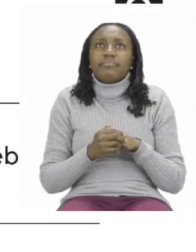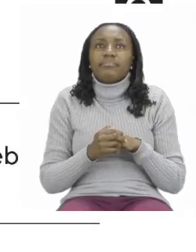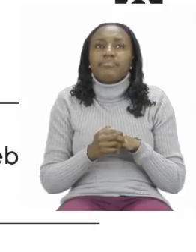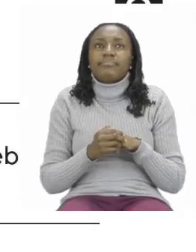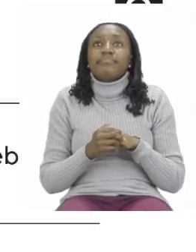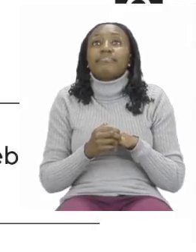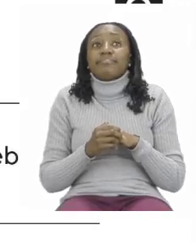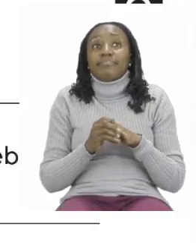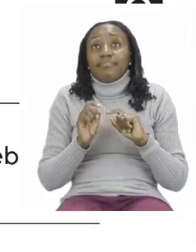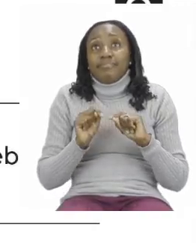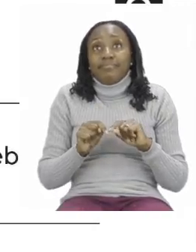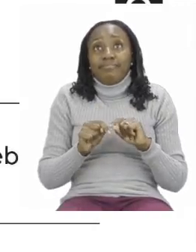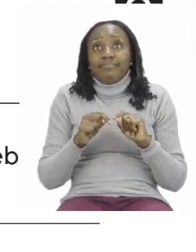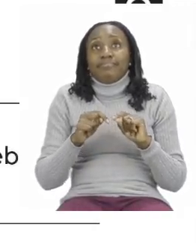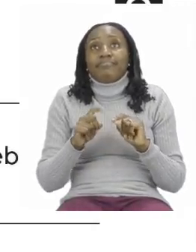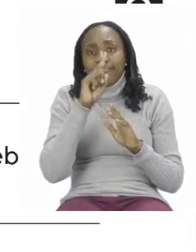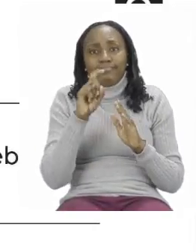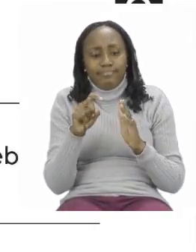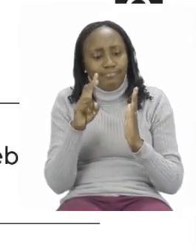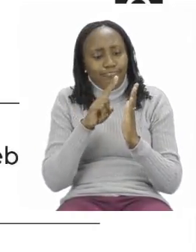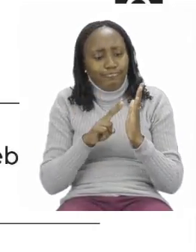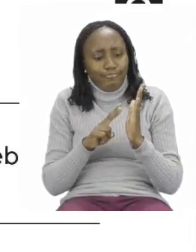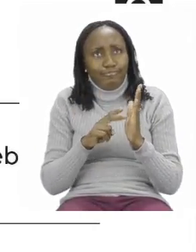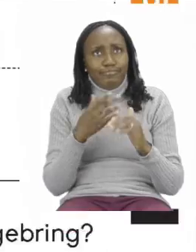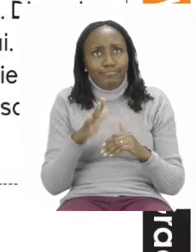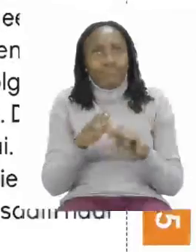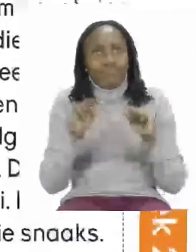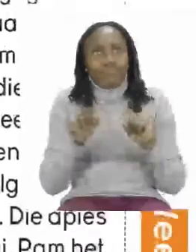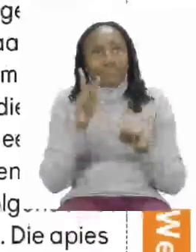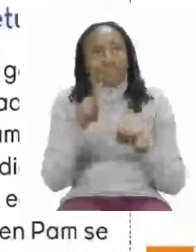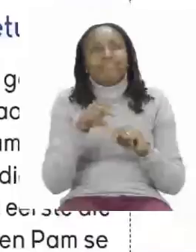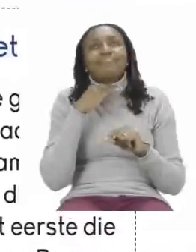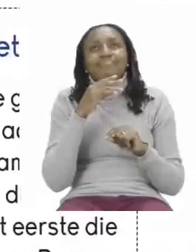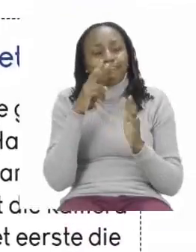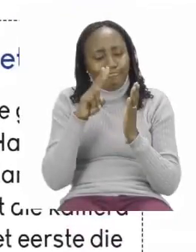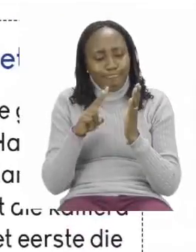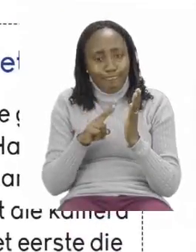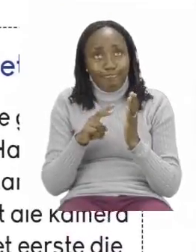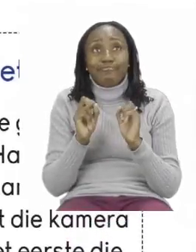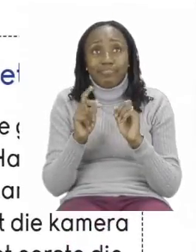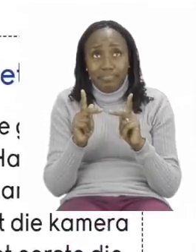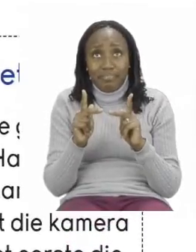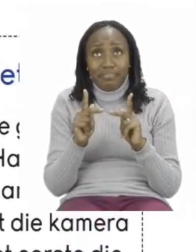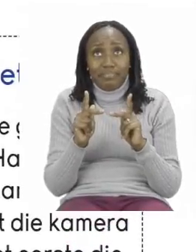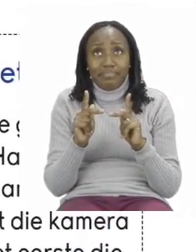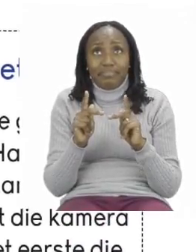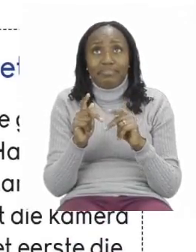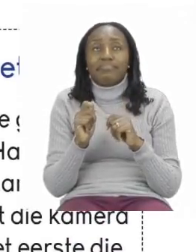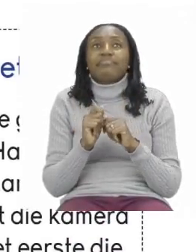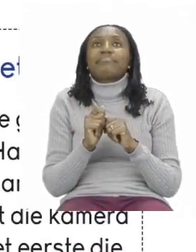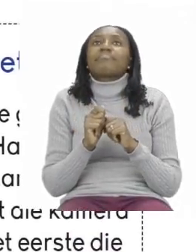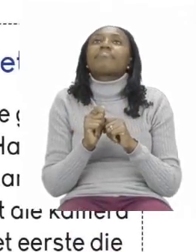were the monkeys So we're going to read through